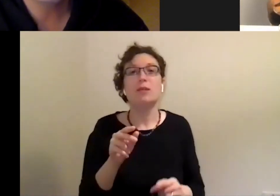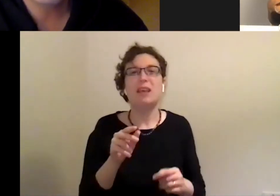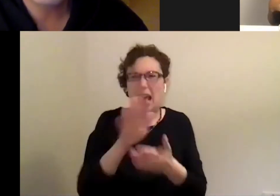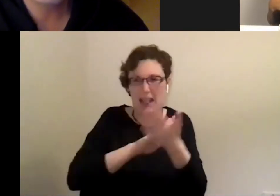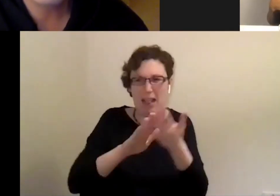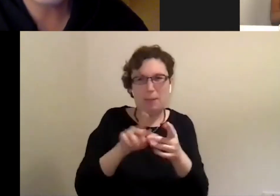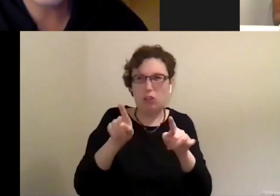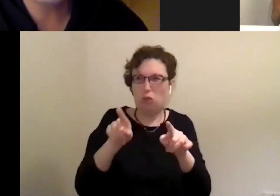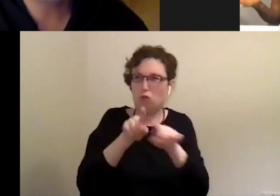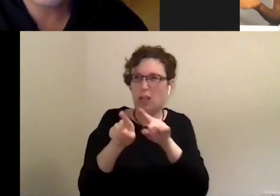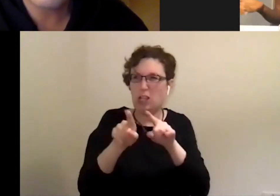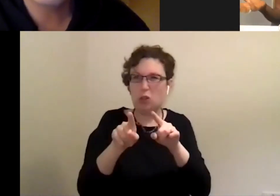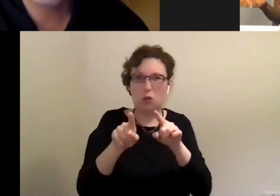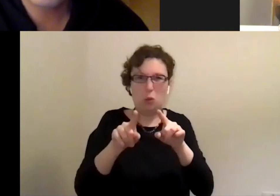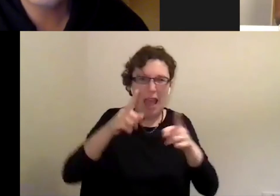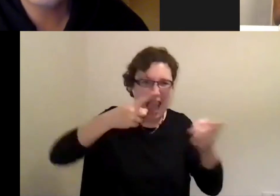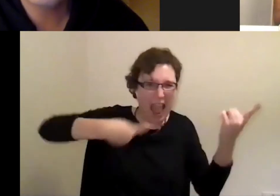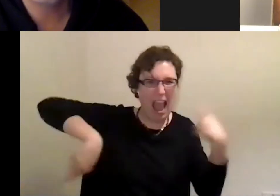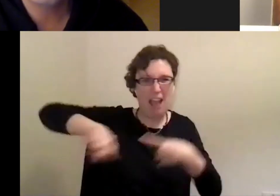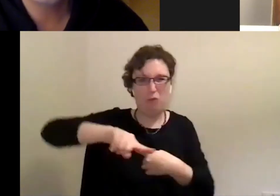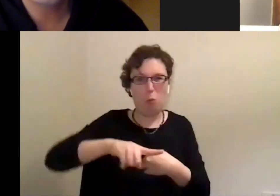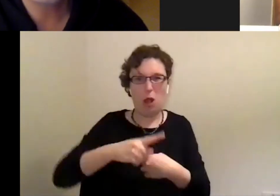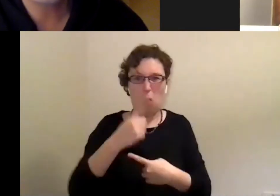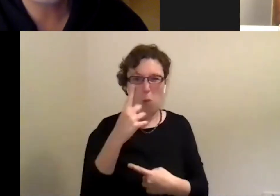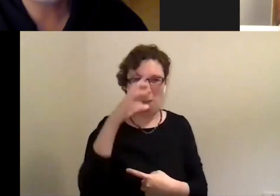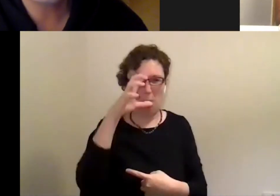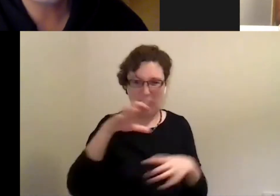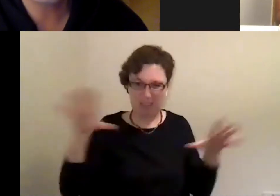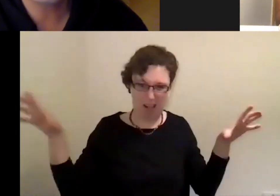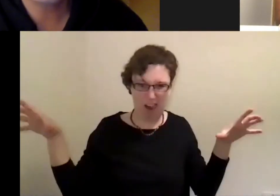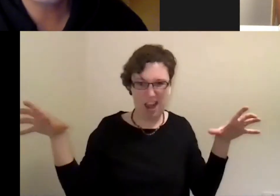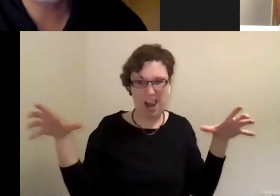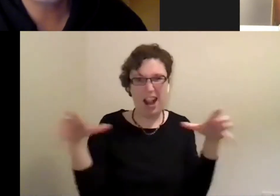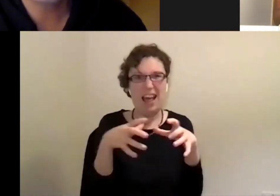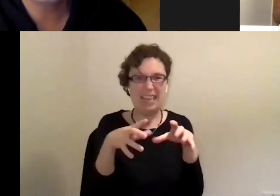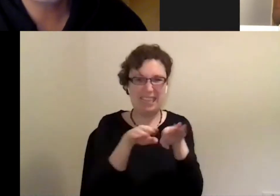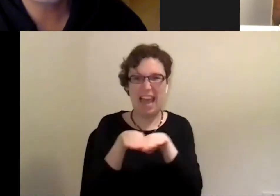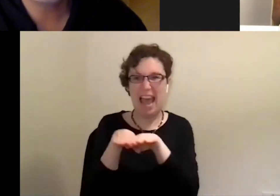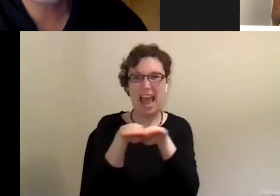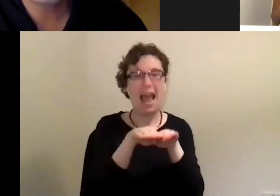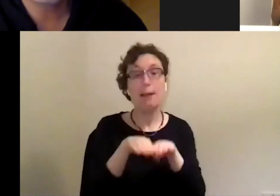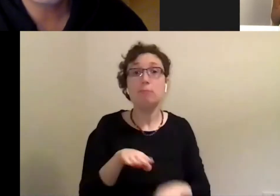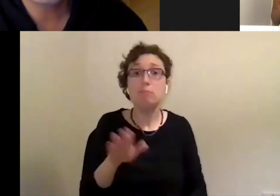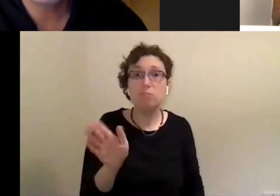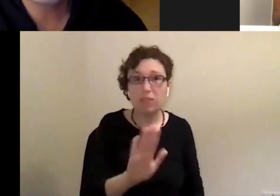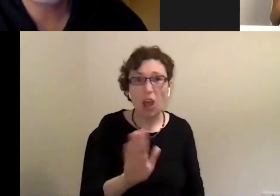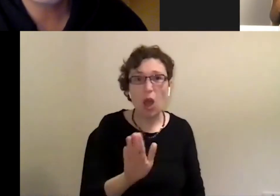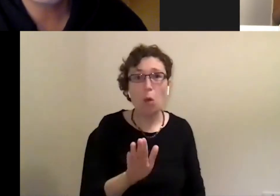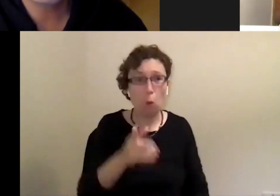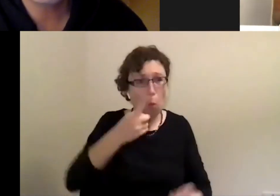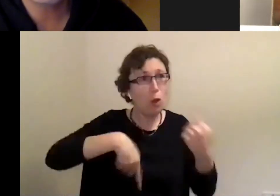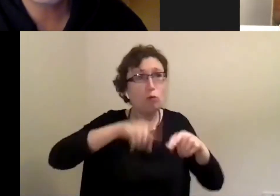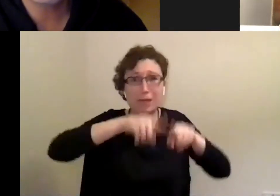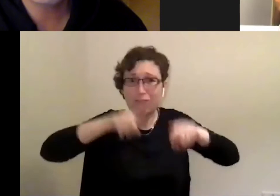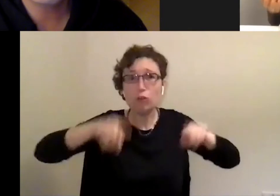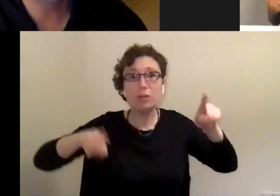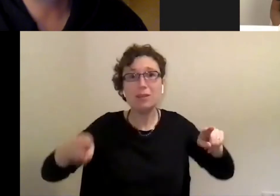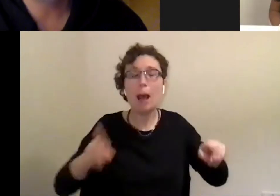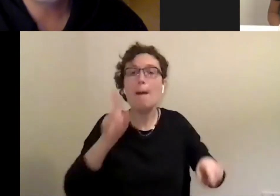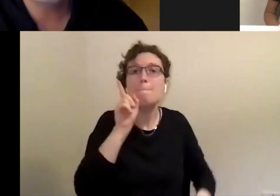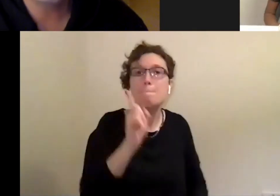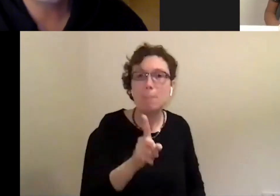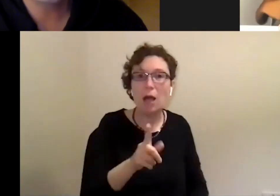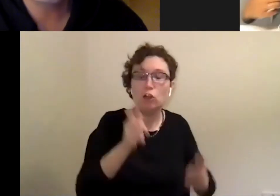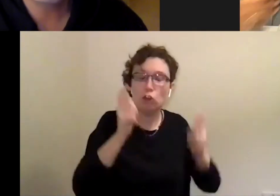not. The whole point is that everyone's different, but they don't deserve to be treated differently because of